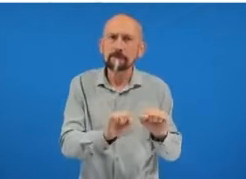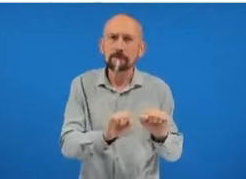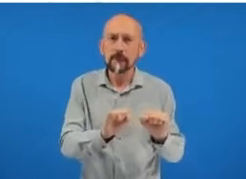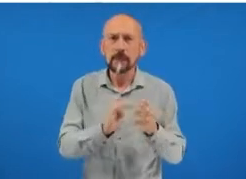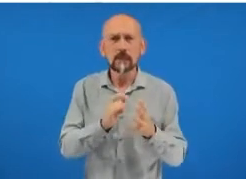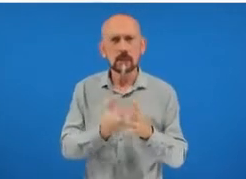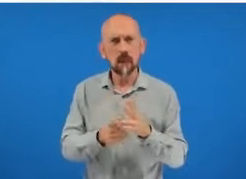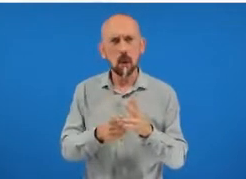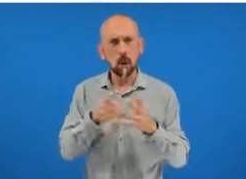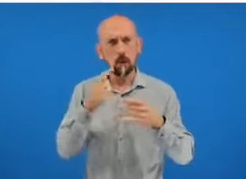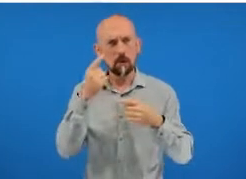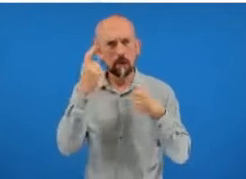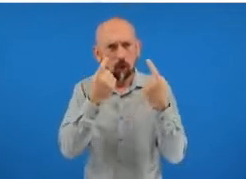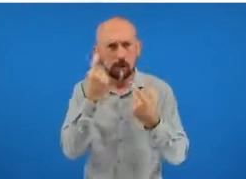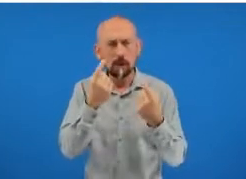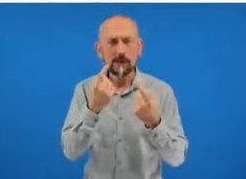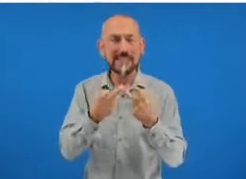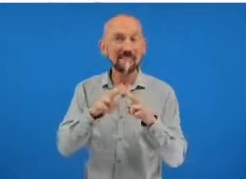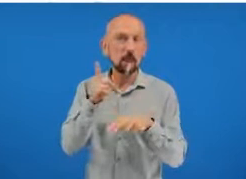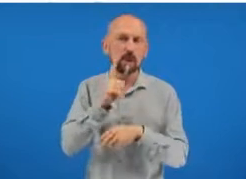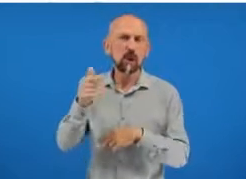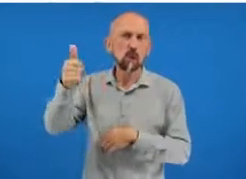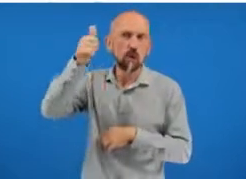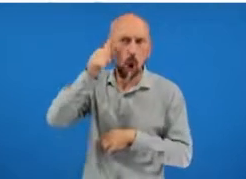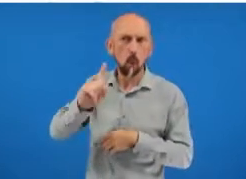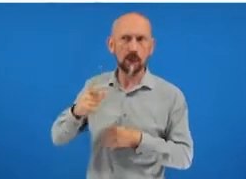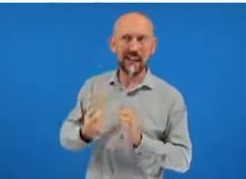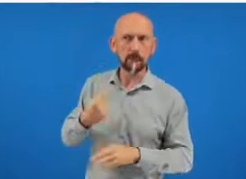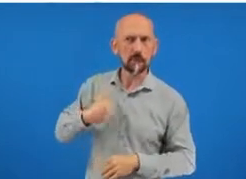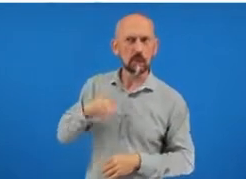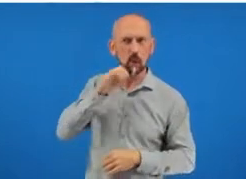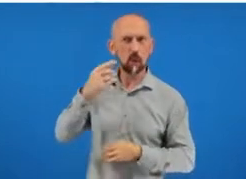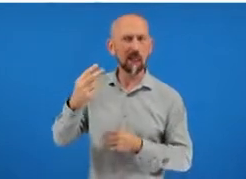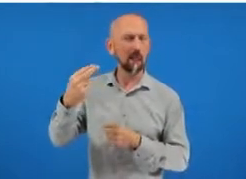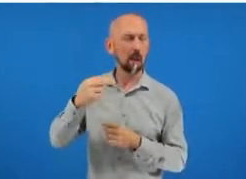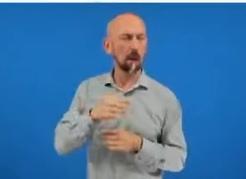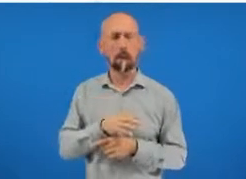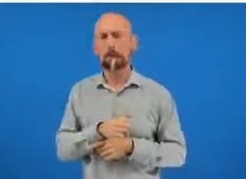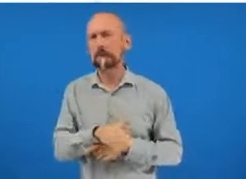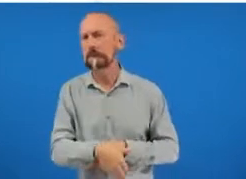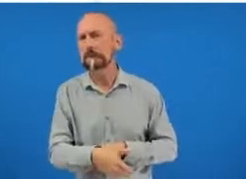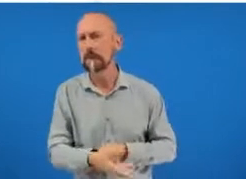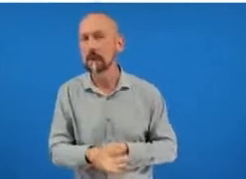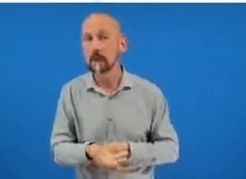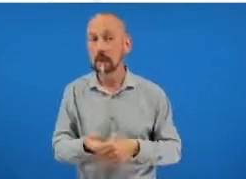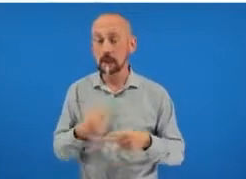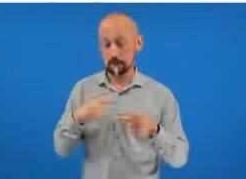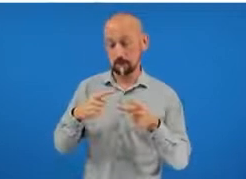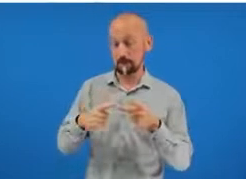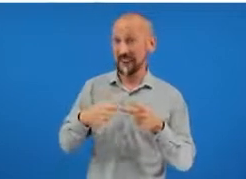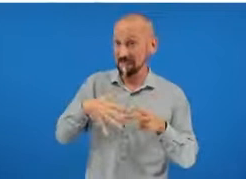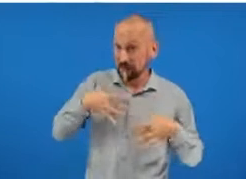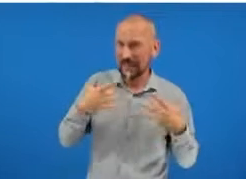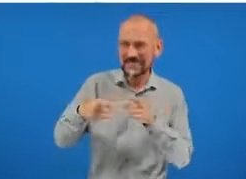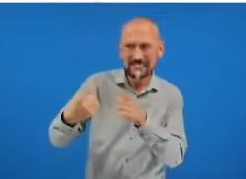some thoughts of if people knew what had happened, they would look down on me. I feel different from other people because of my experience, and my life has